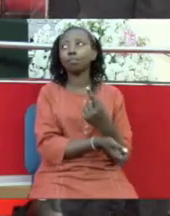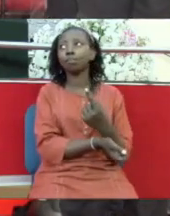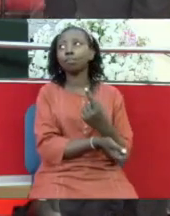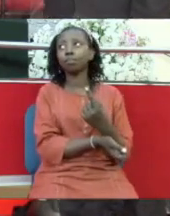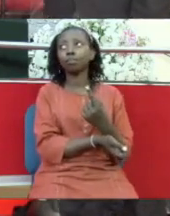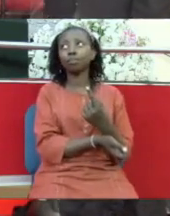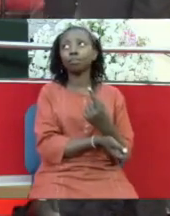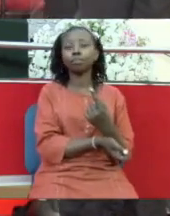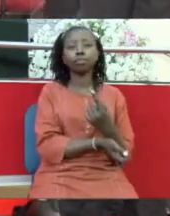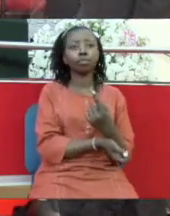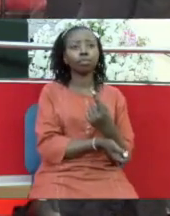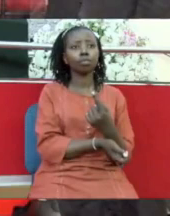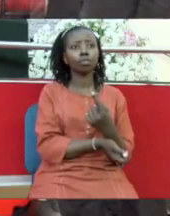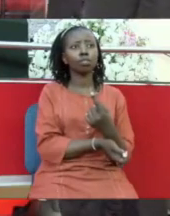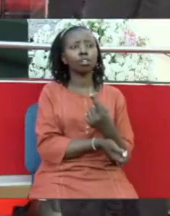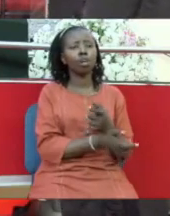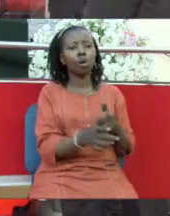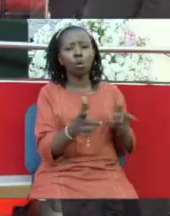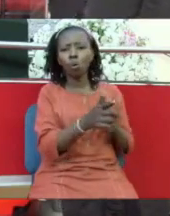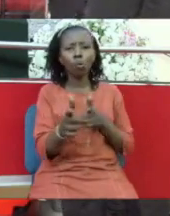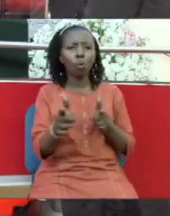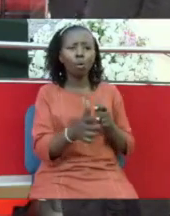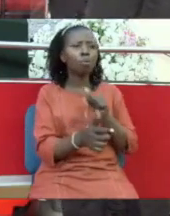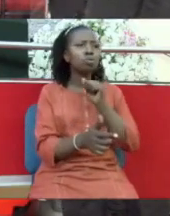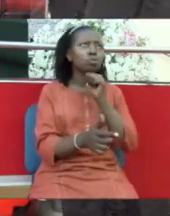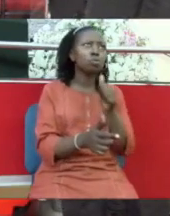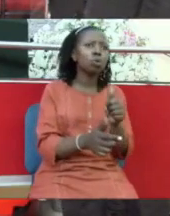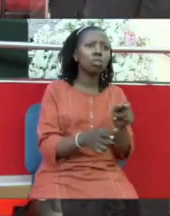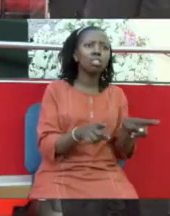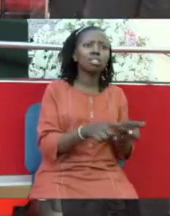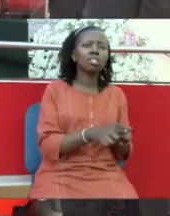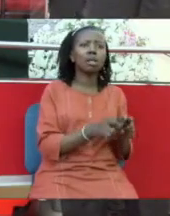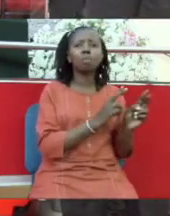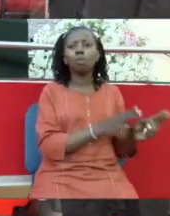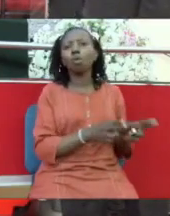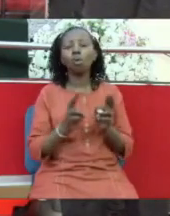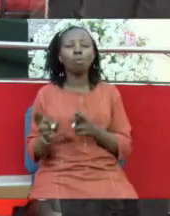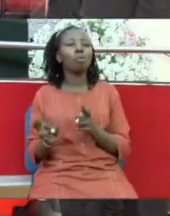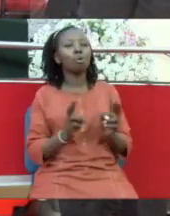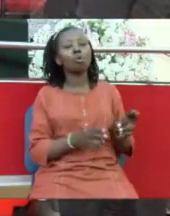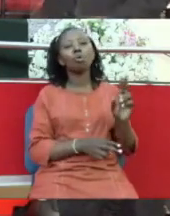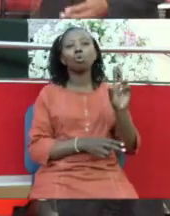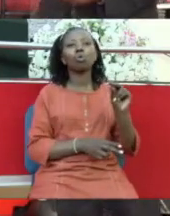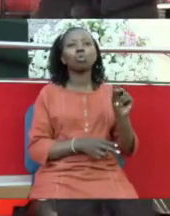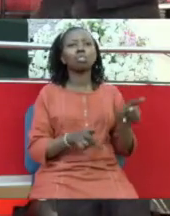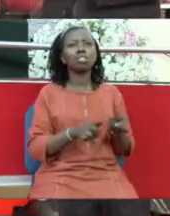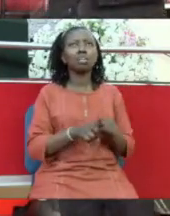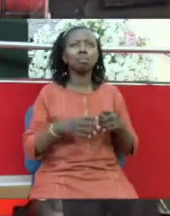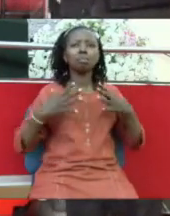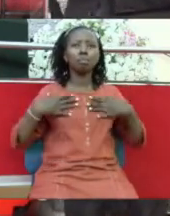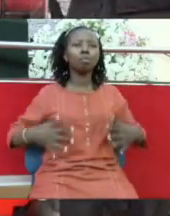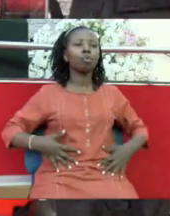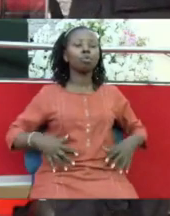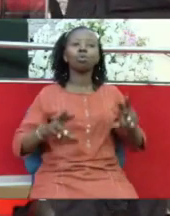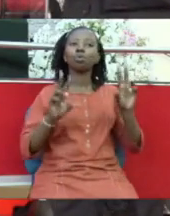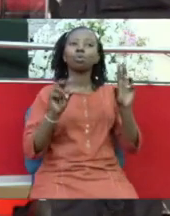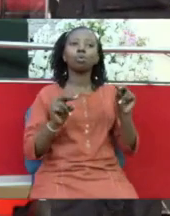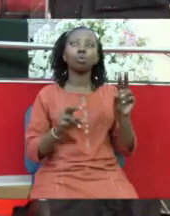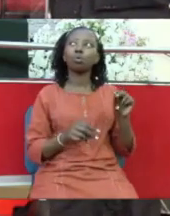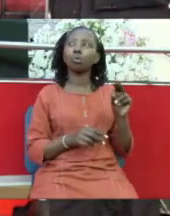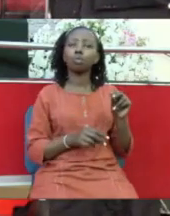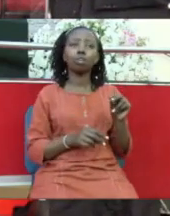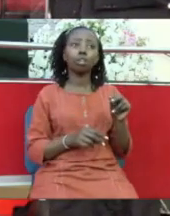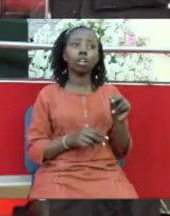our weapons are not human. They are not made of They are not of physical weapons. Silaha zetu si za kimaumbile ya binadamu. They